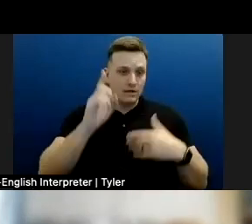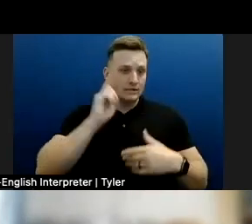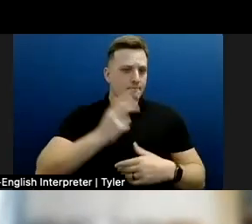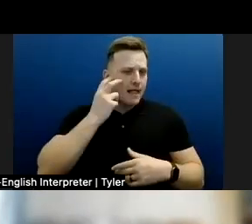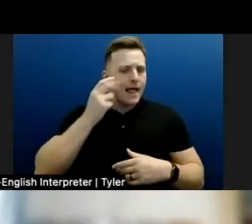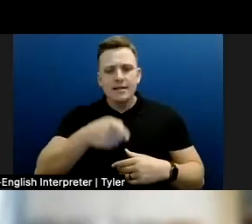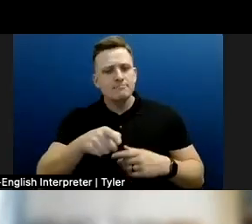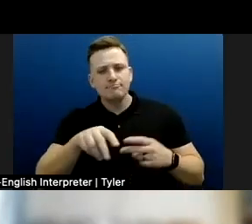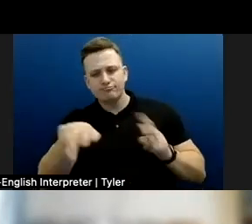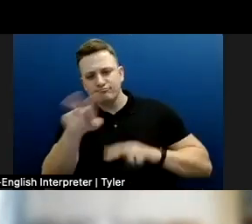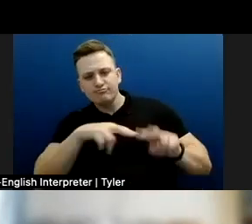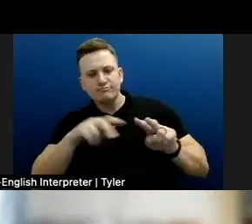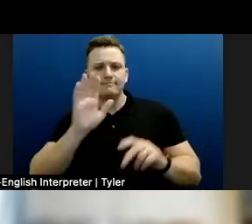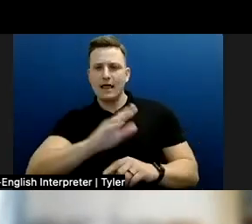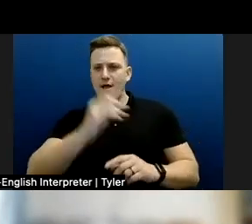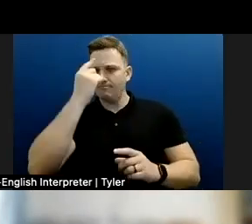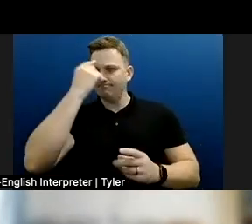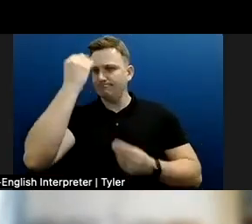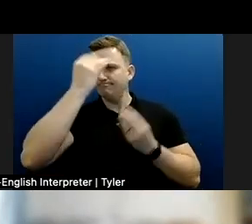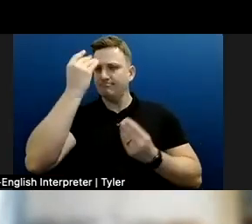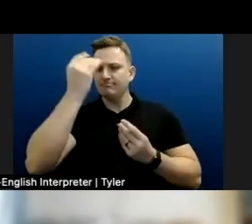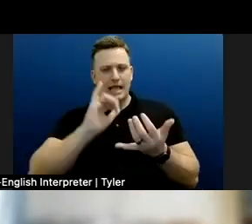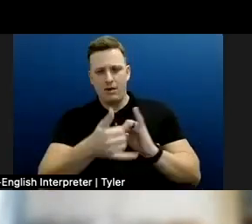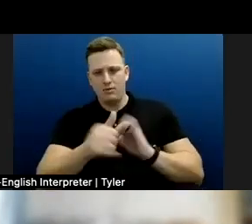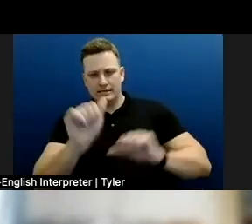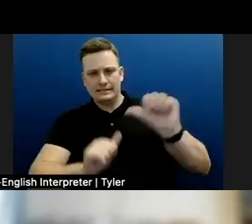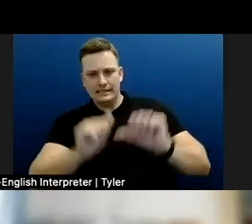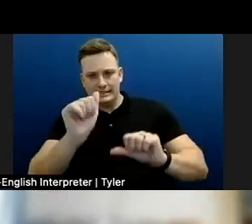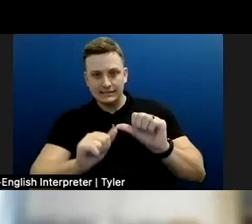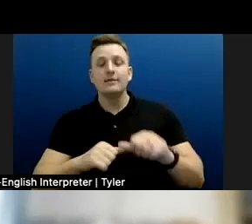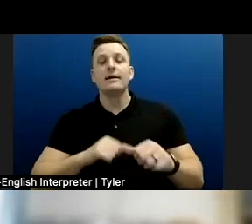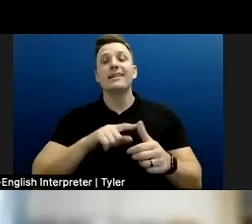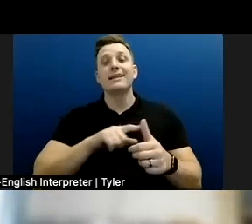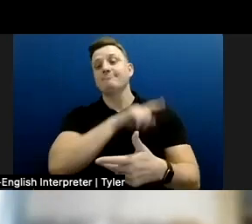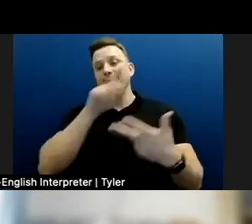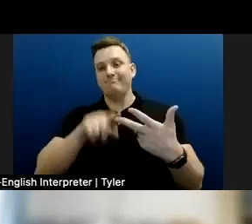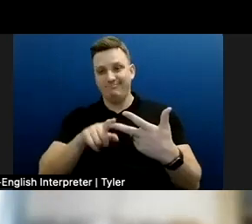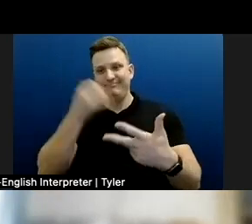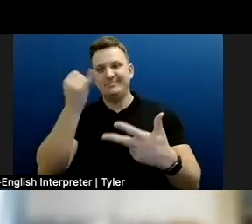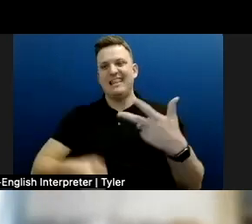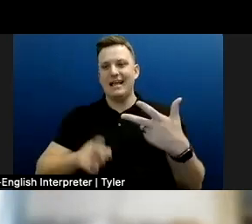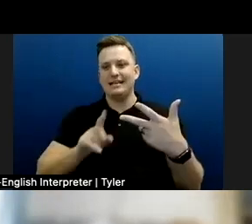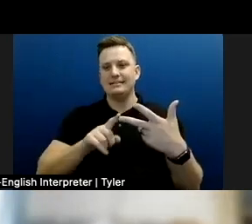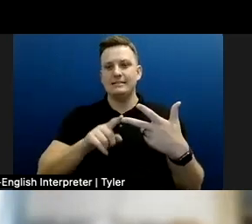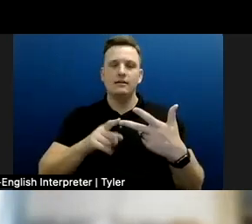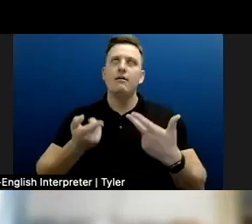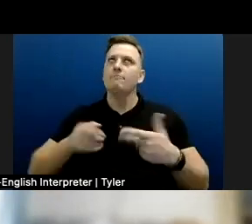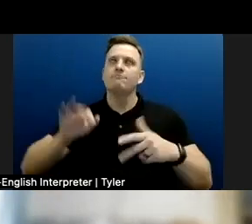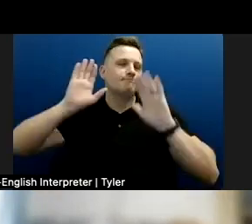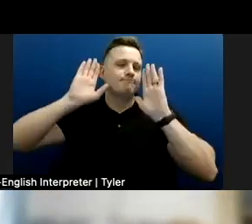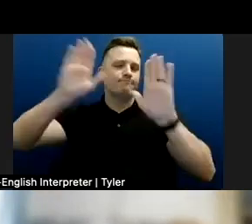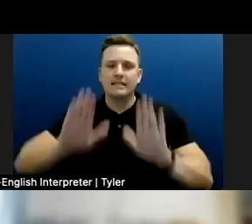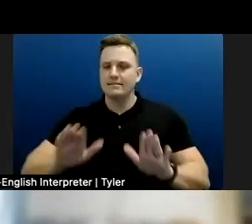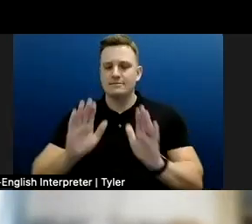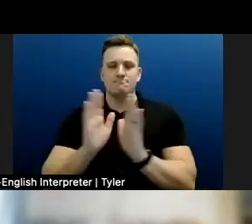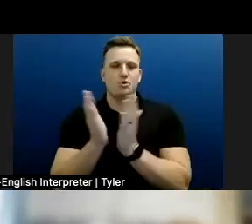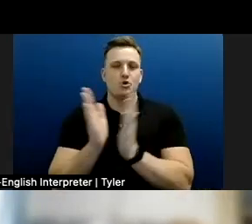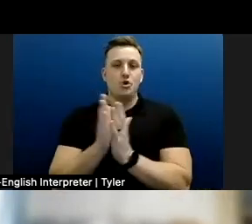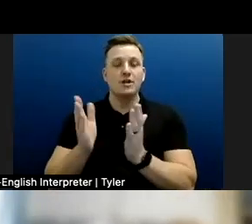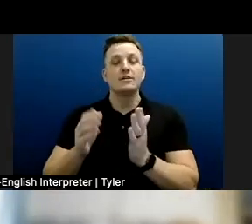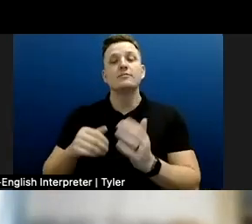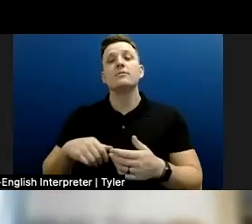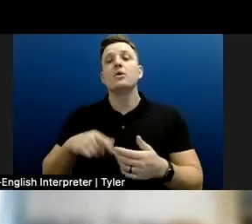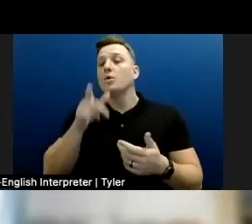I'm going to refer to this fantastic book written by a father of a